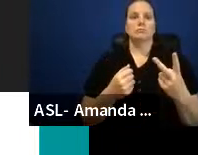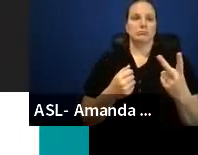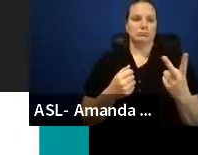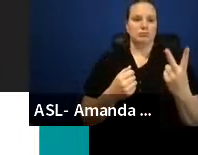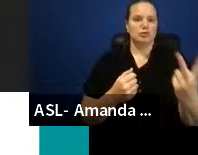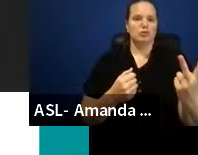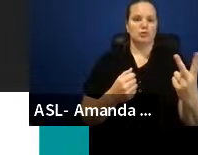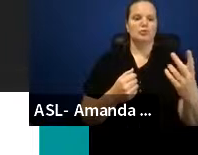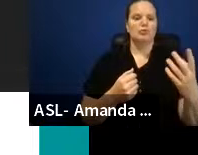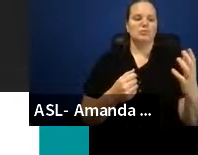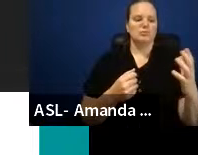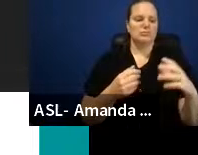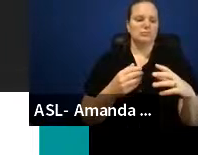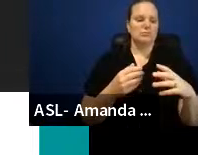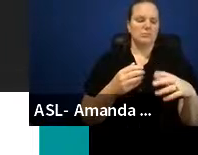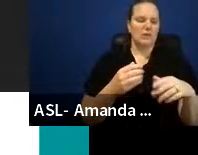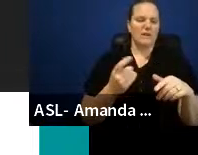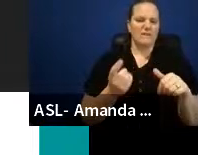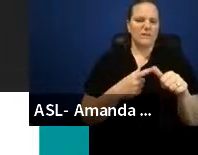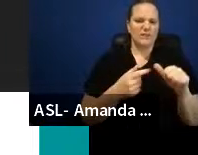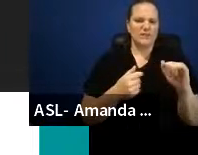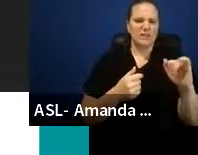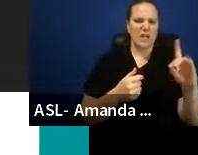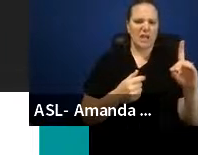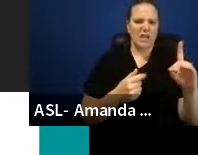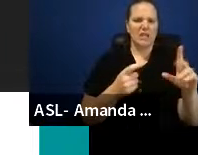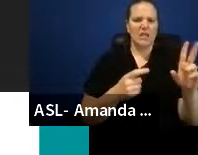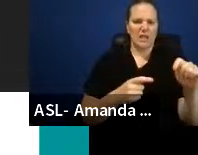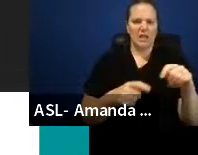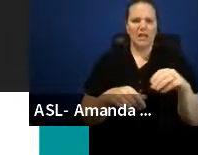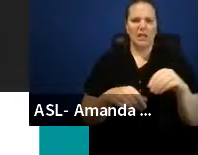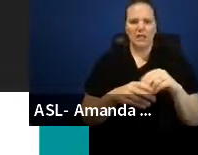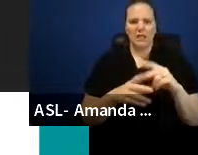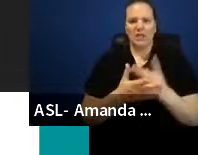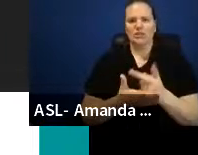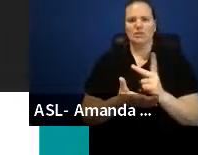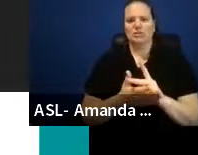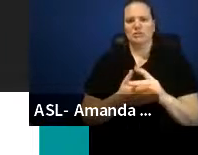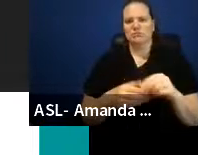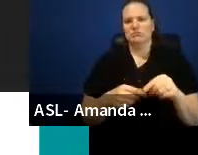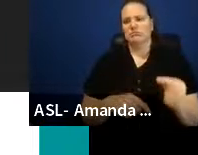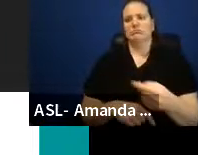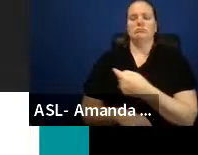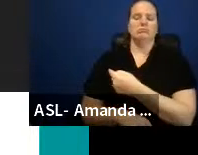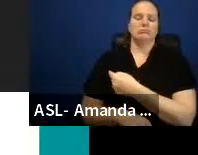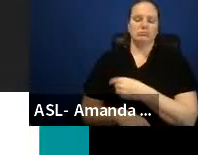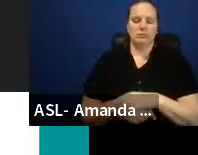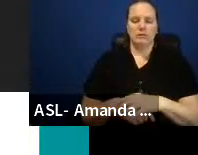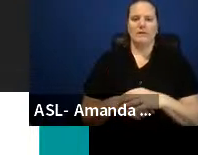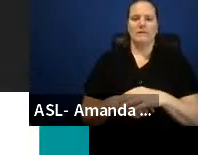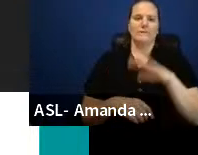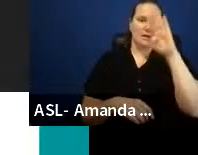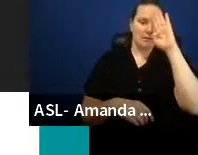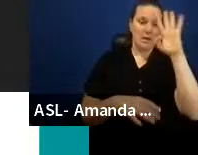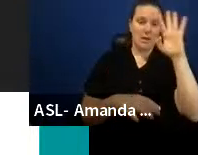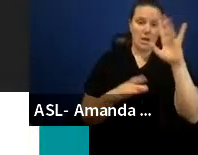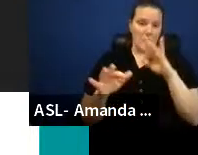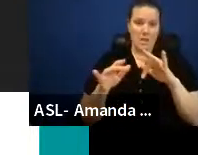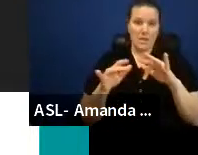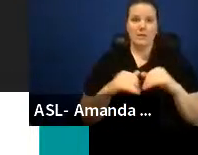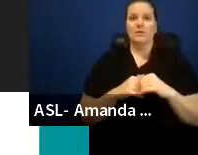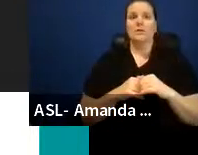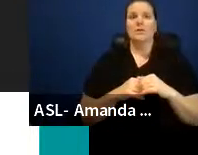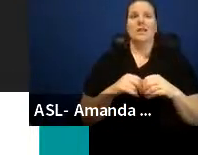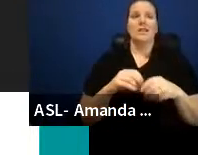are available in the kitchen, which are right behind us here. There are 5 fire extinguishers located throughout the office, in the kitchens, at the